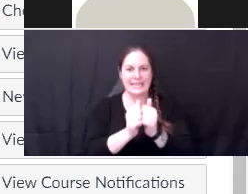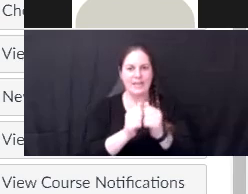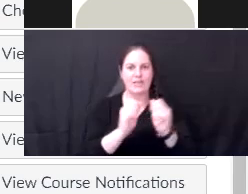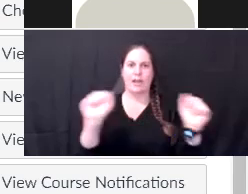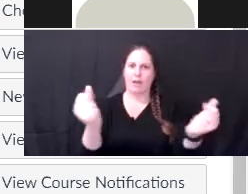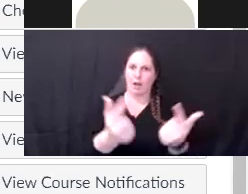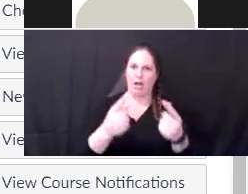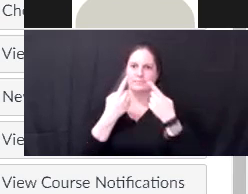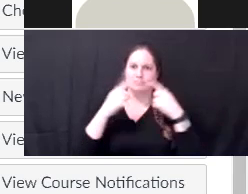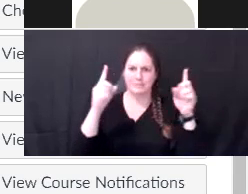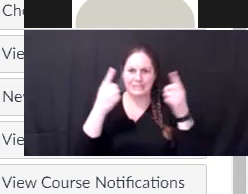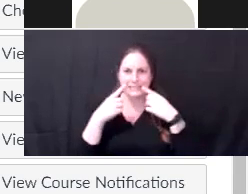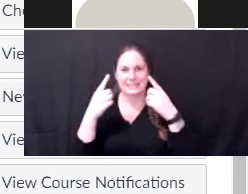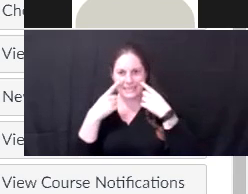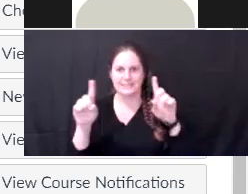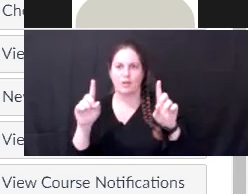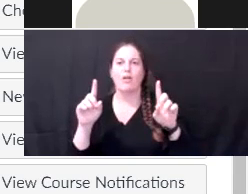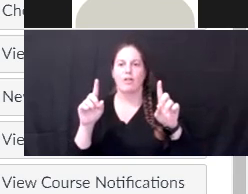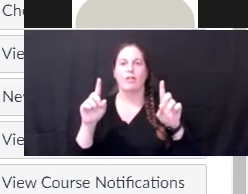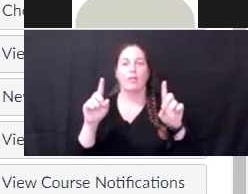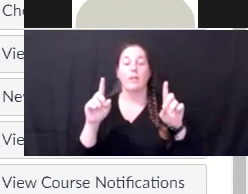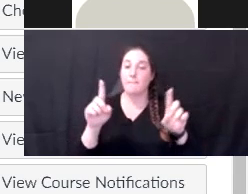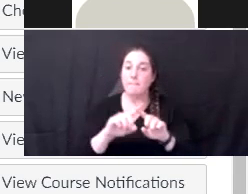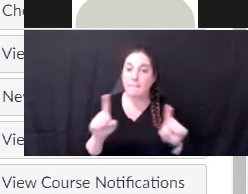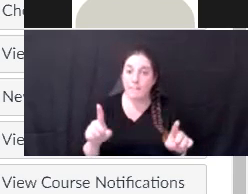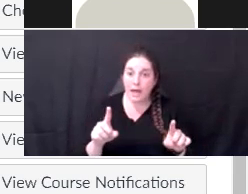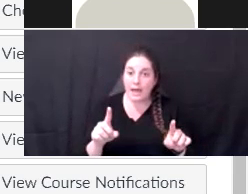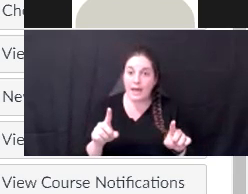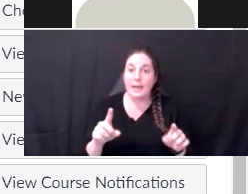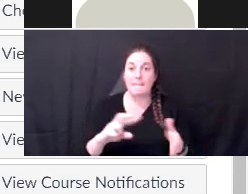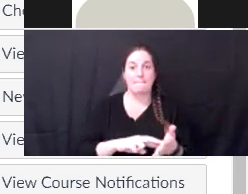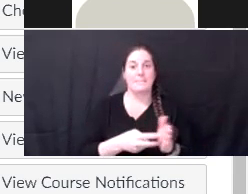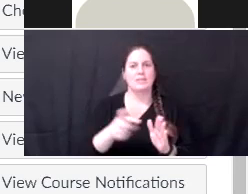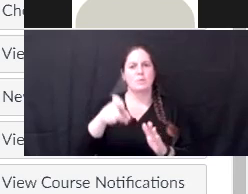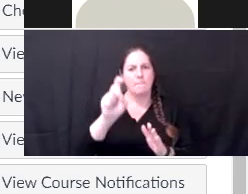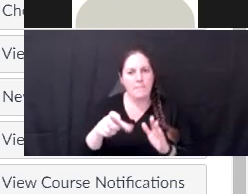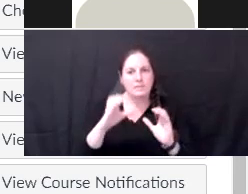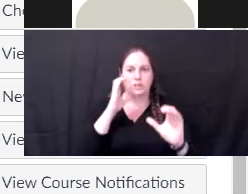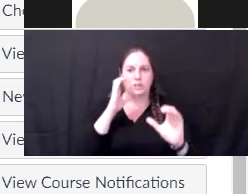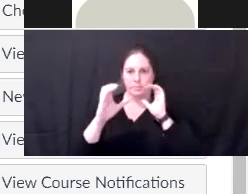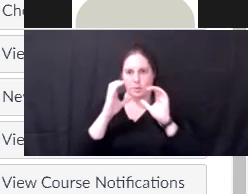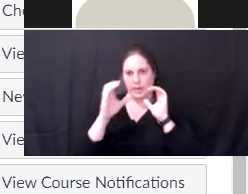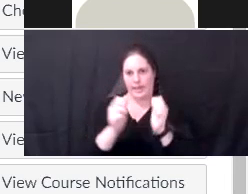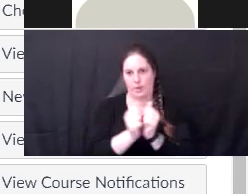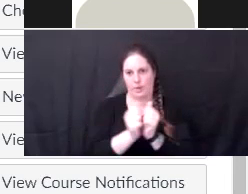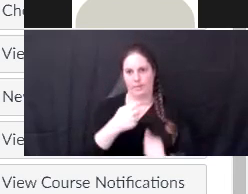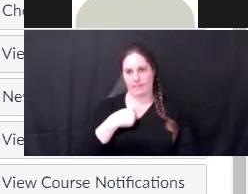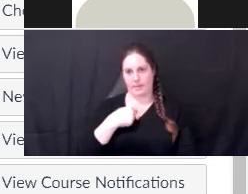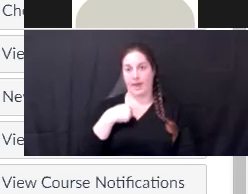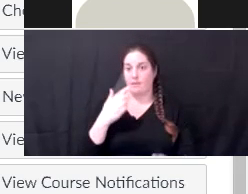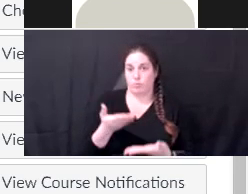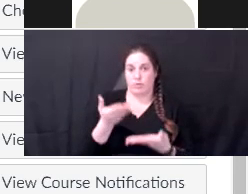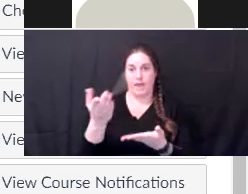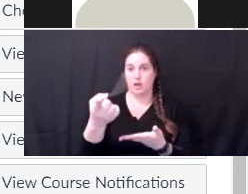Um, for that to happen, you have to be in communication with me, right? And so I provided you my